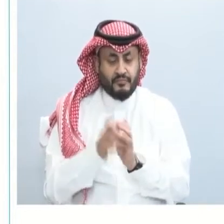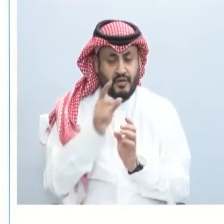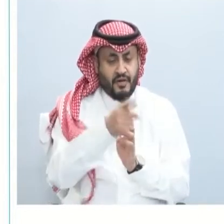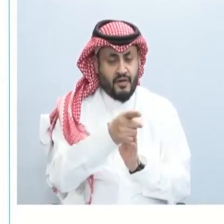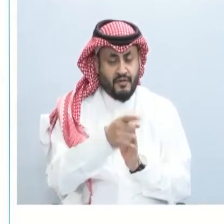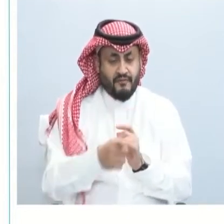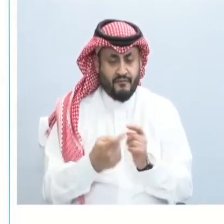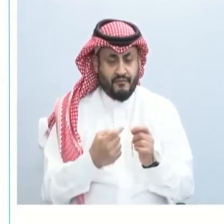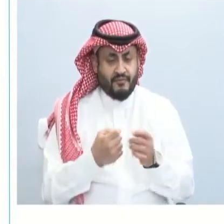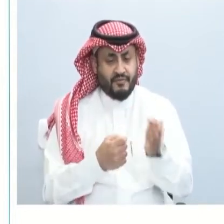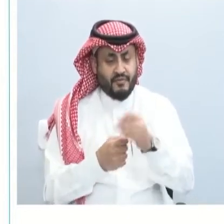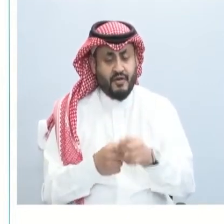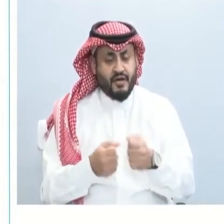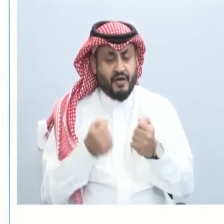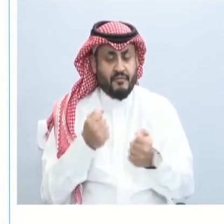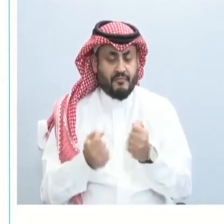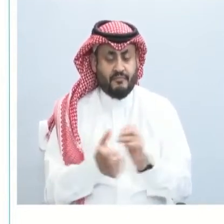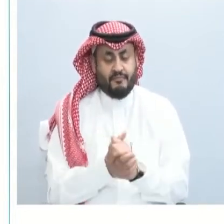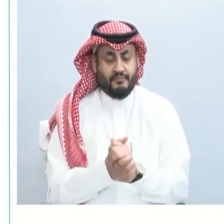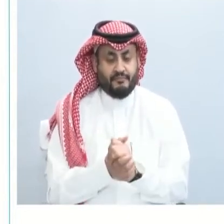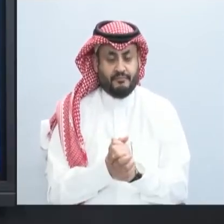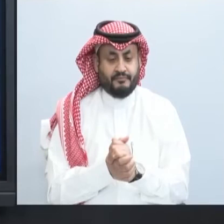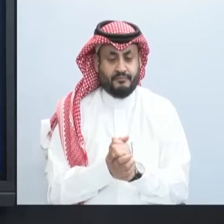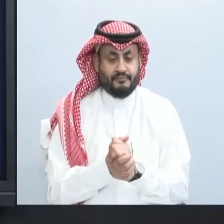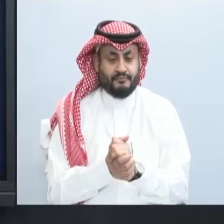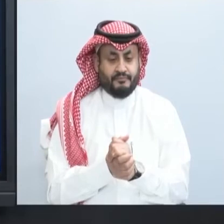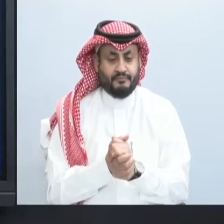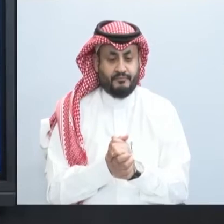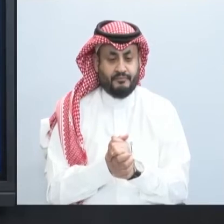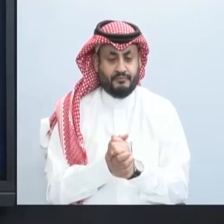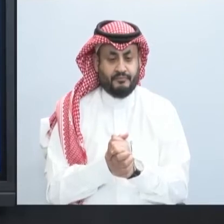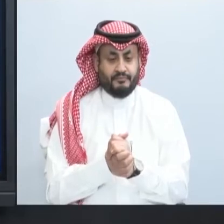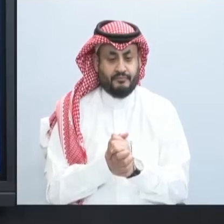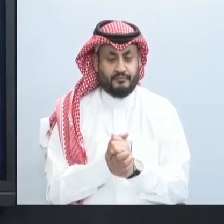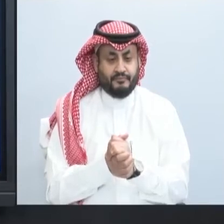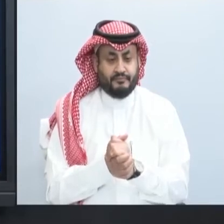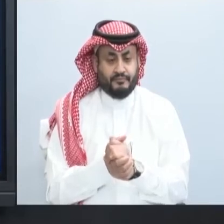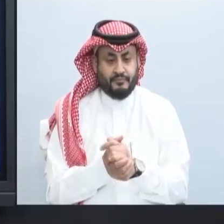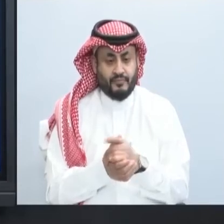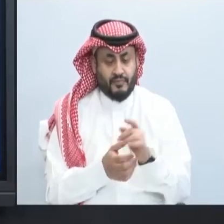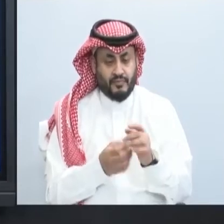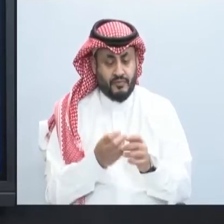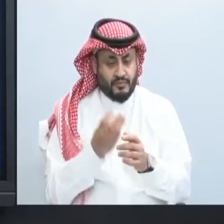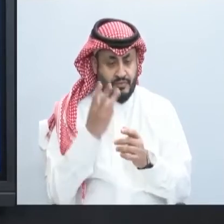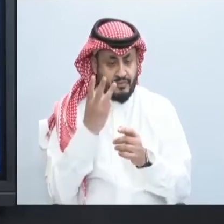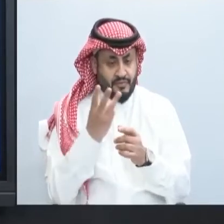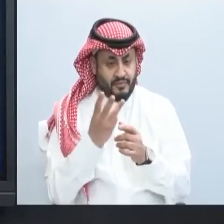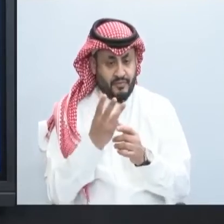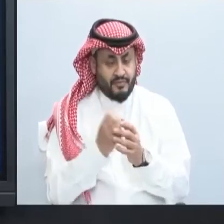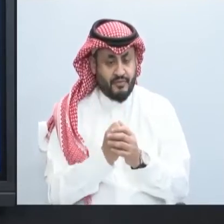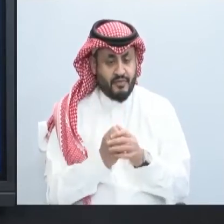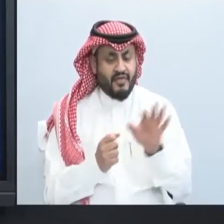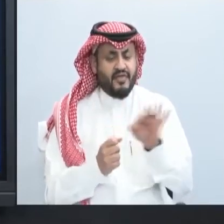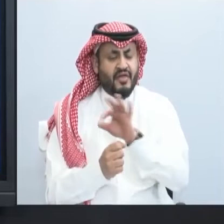and we're going to practice. So, can you believe that all of these three words have